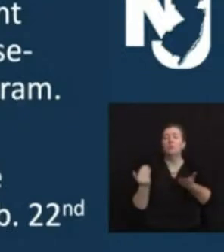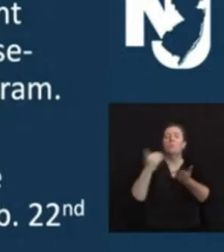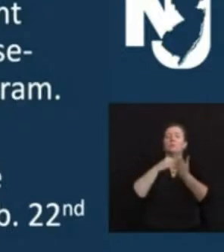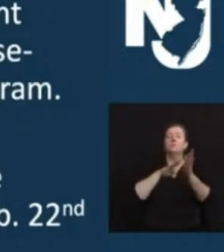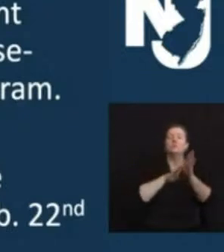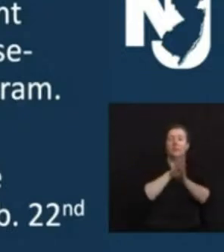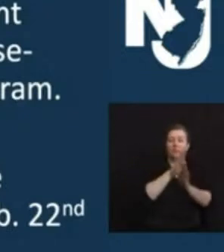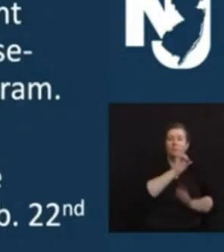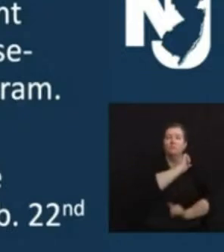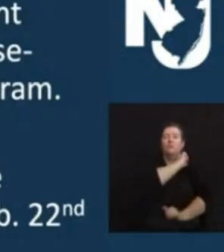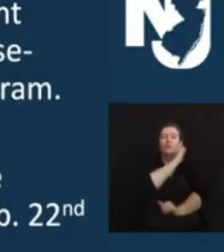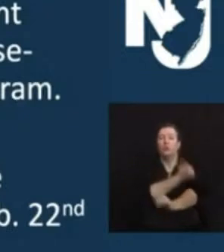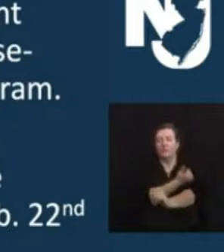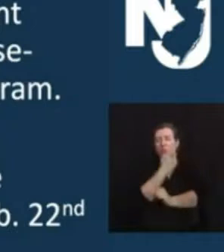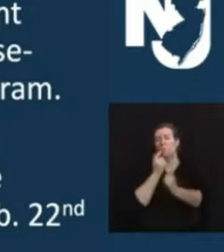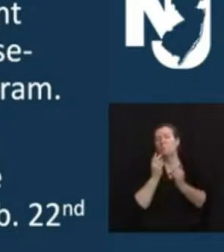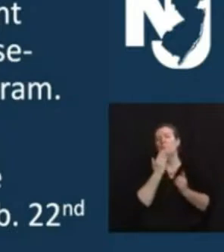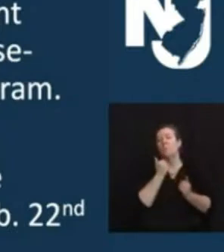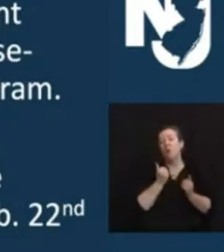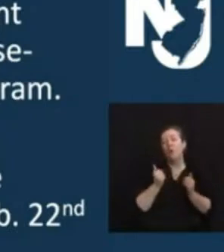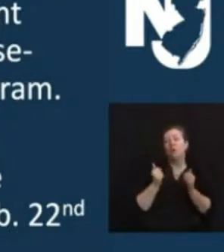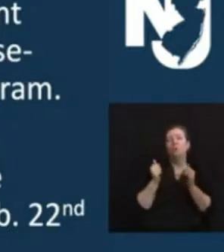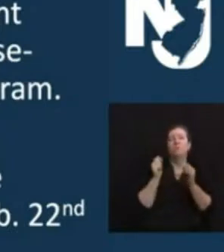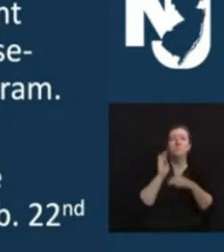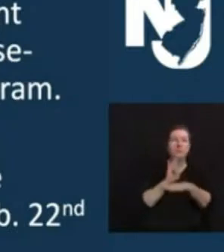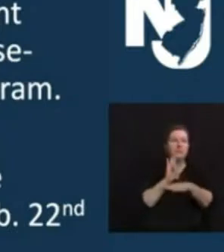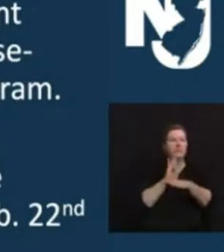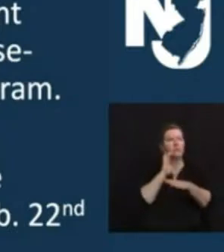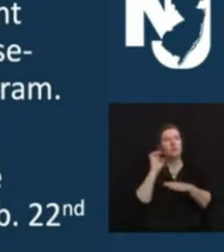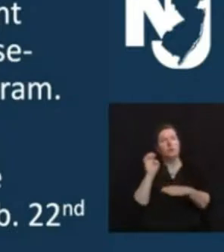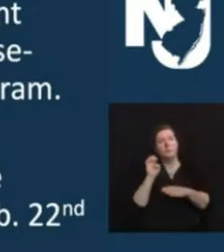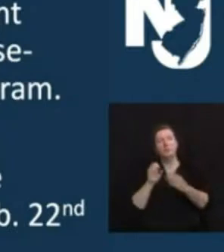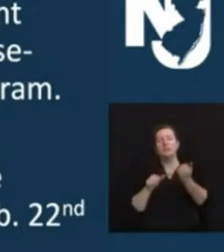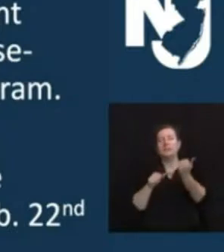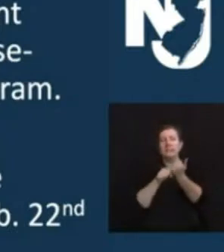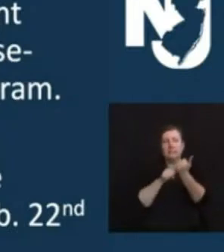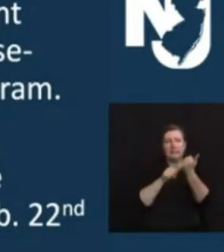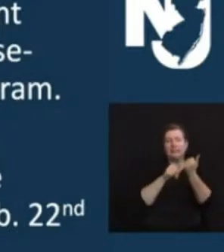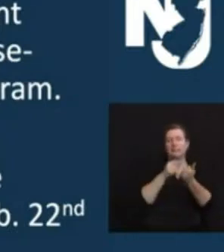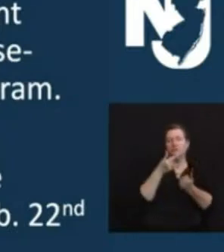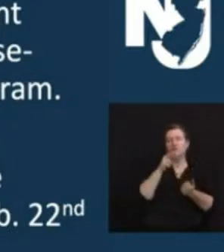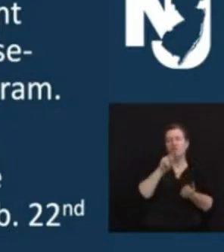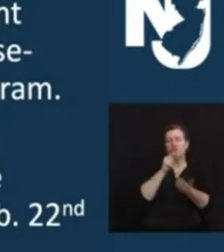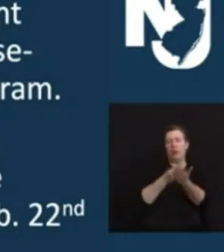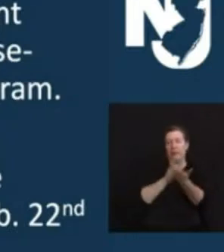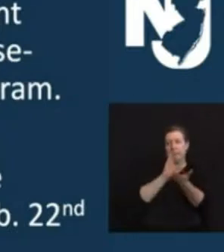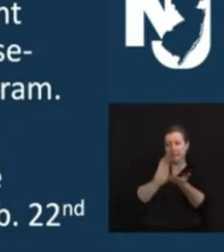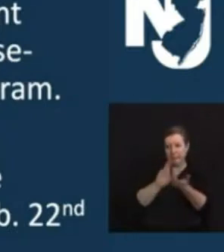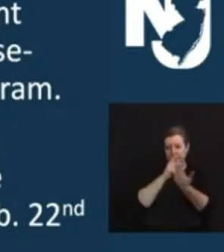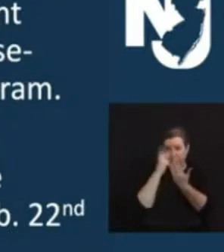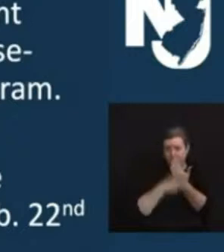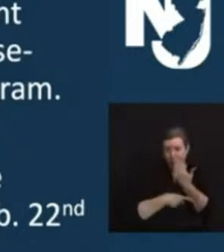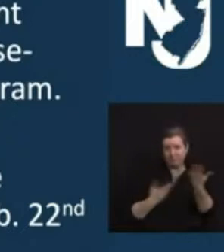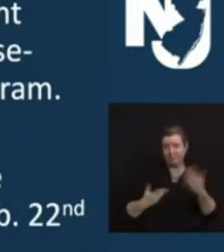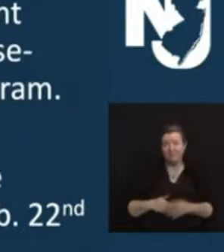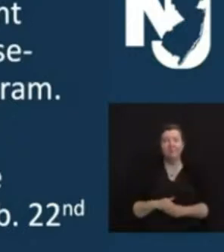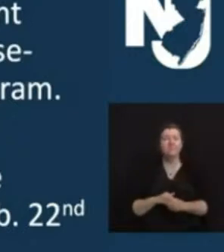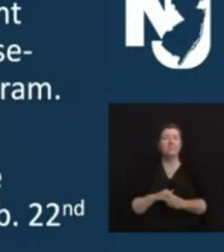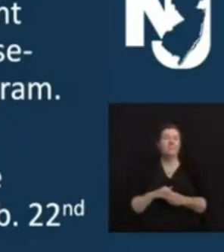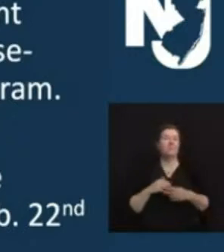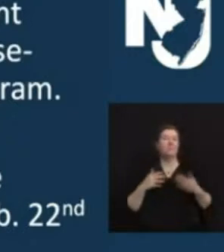Lease Emergency Assistance Grant Program. The program has already assisted 1,000 businesses located in the